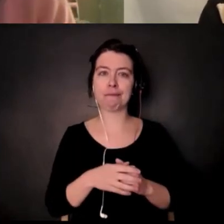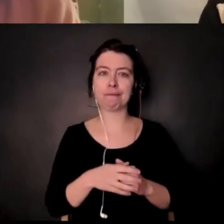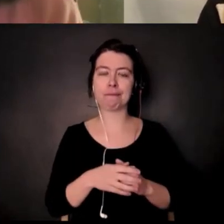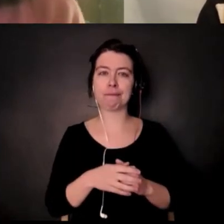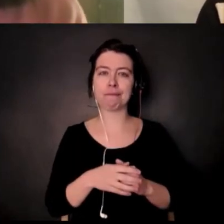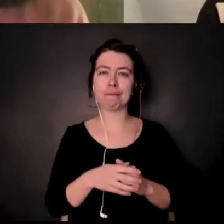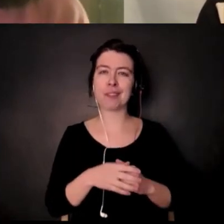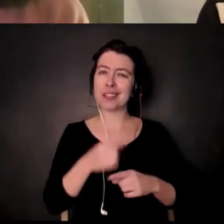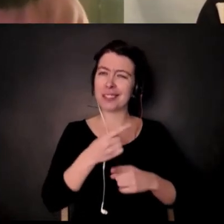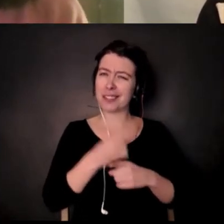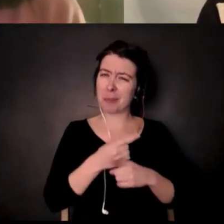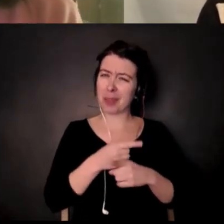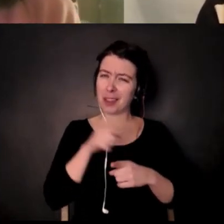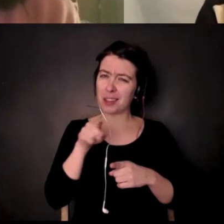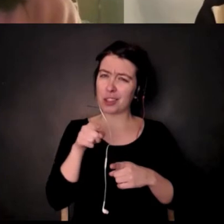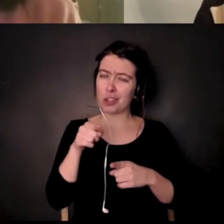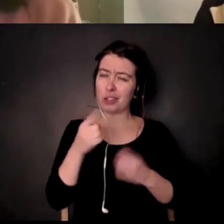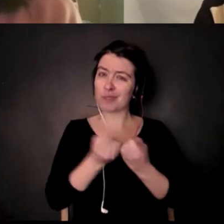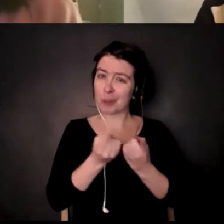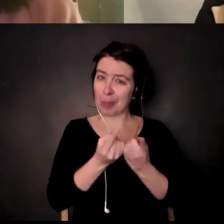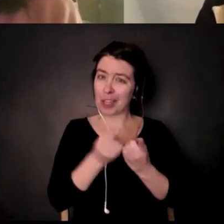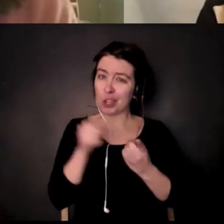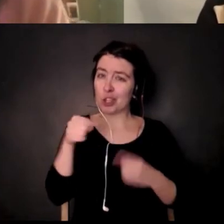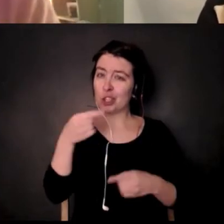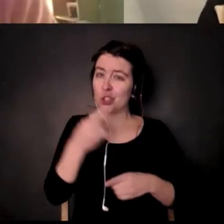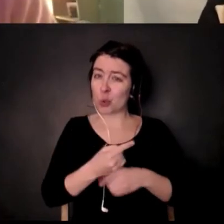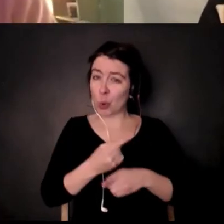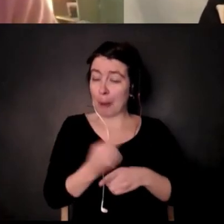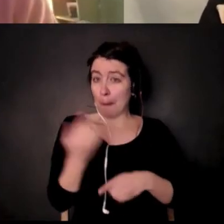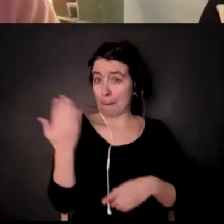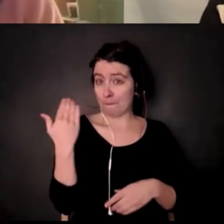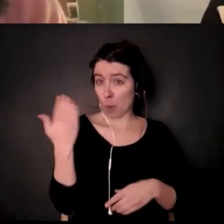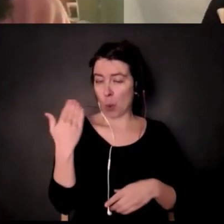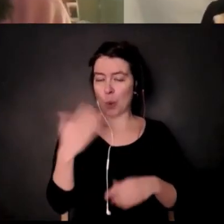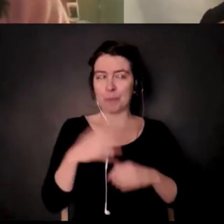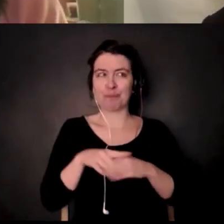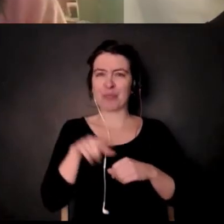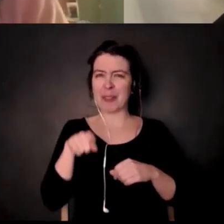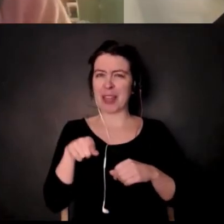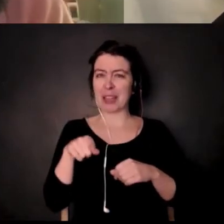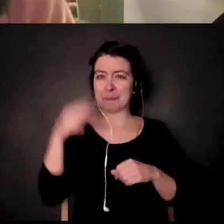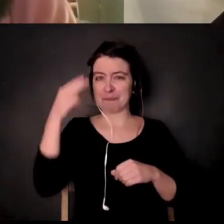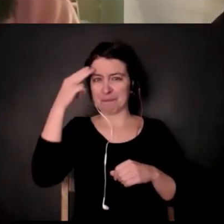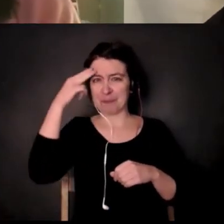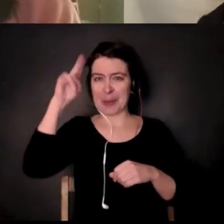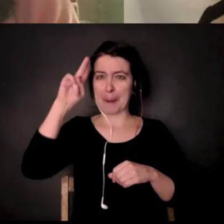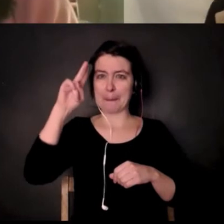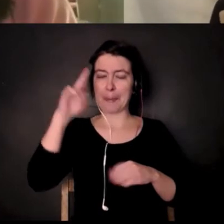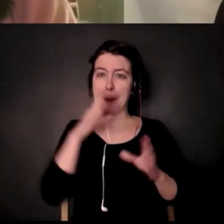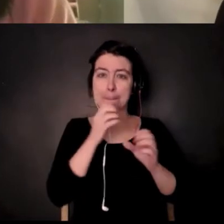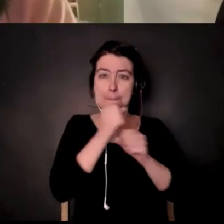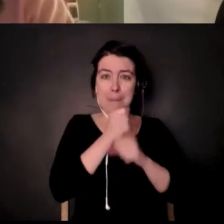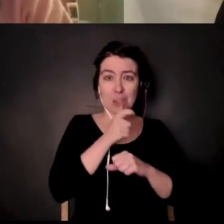fact that we've taken that term from a piece called Passwords for Time Travel. And that's something also that we've been thinking